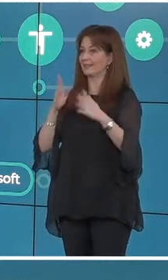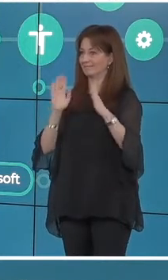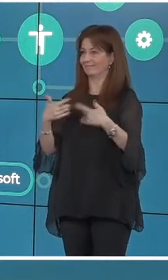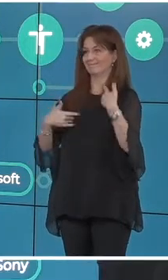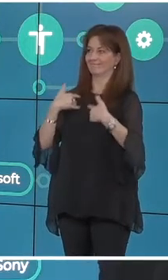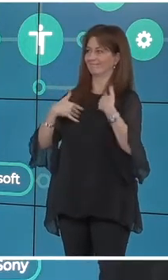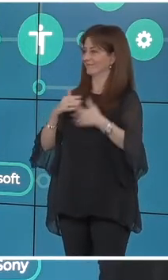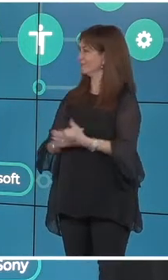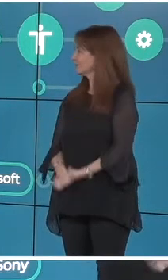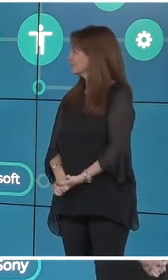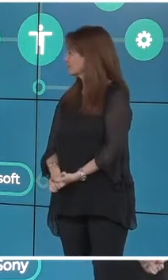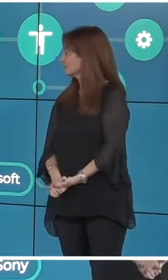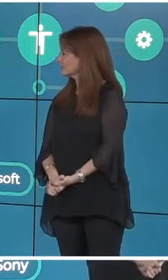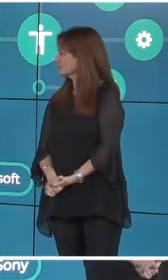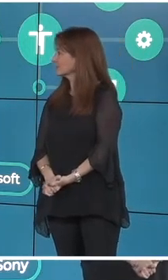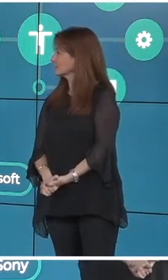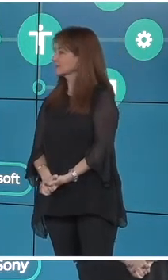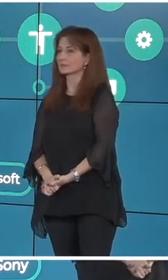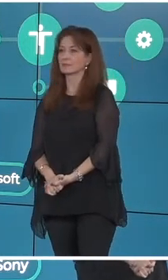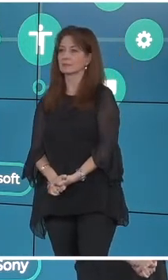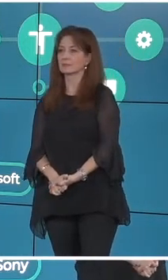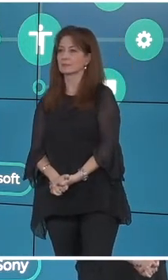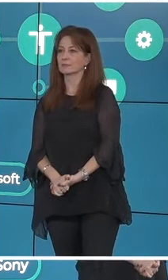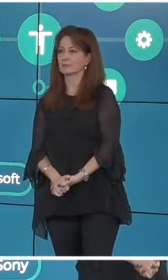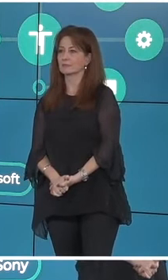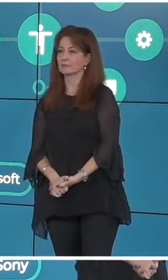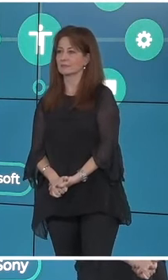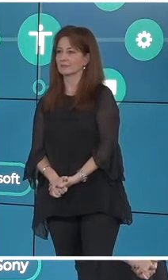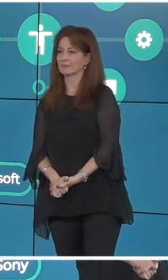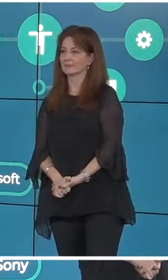Cool. Just a final thing about...